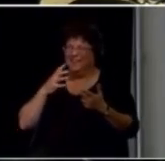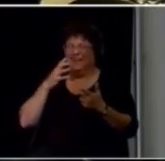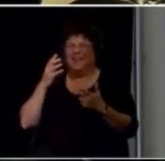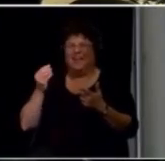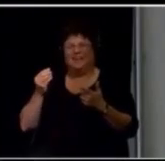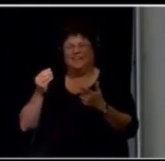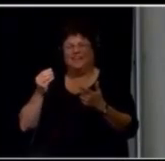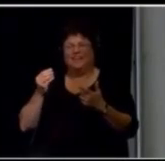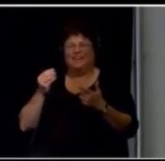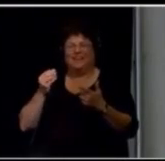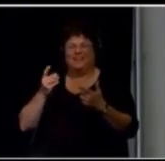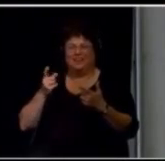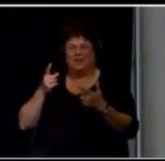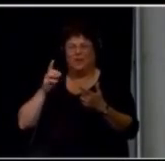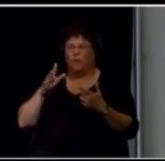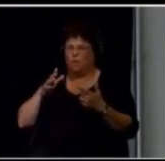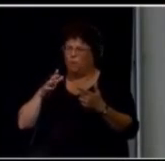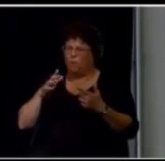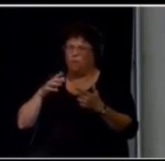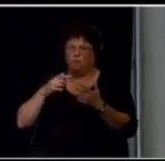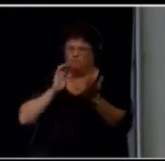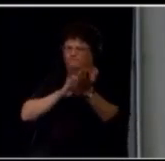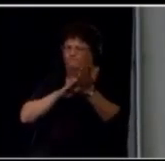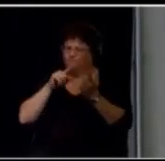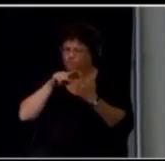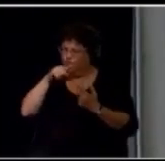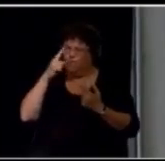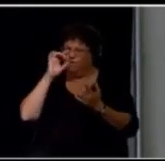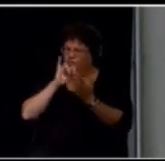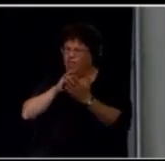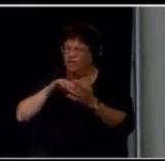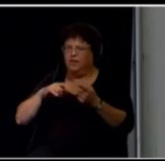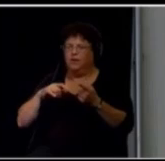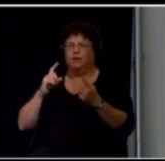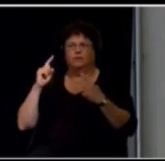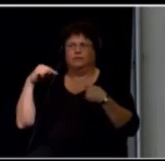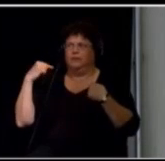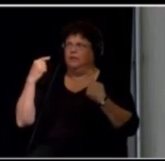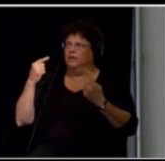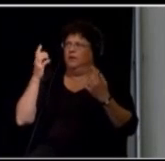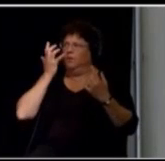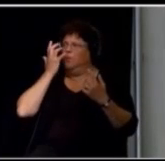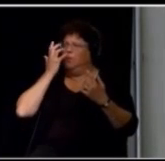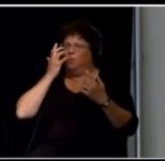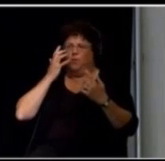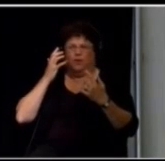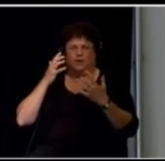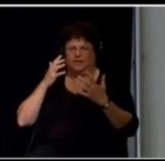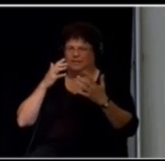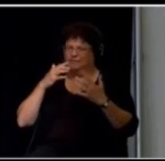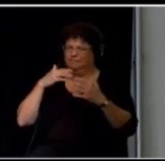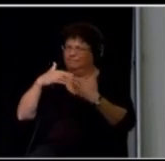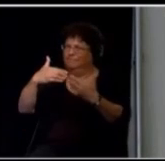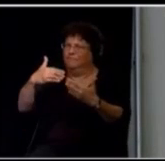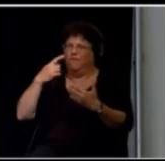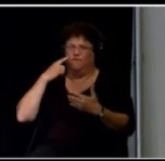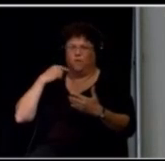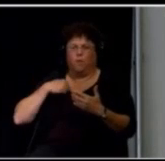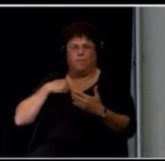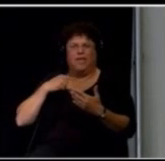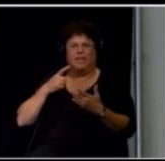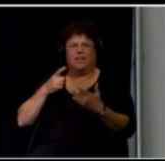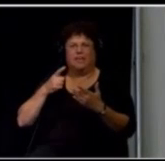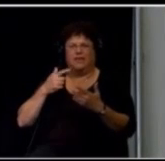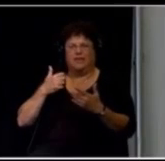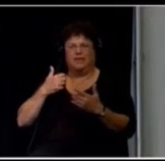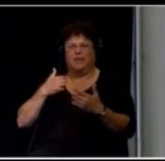And the credit goes to you for that. It's been quite a remarkable journey for me